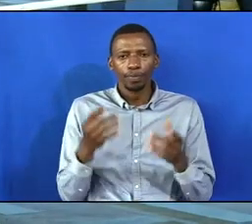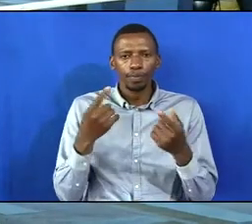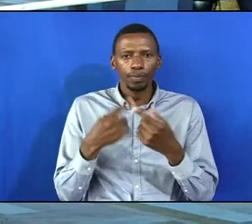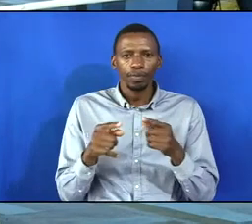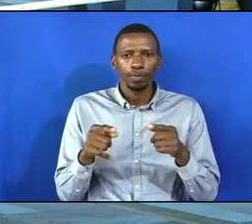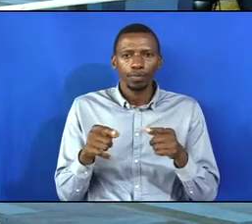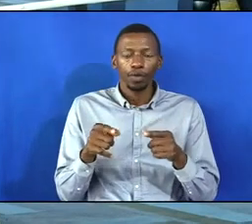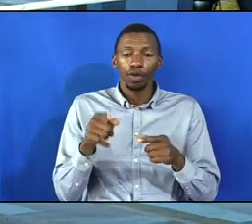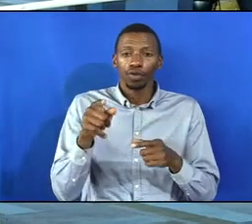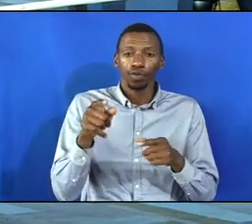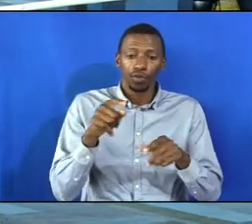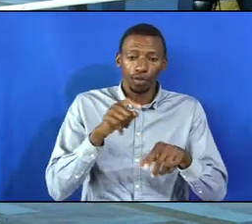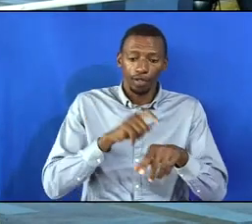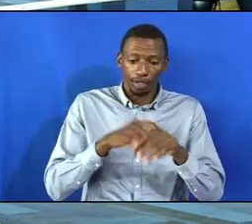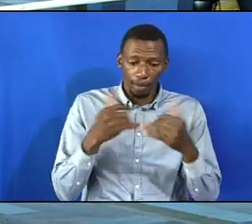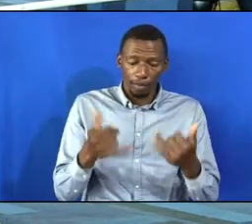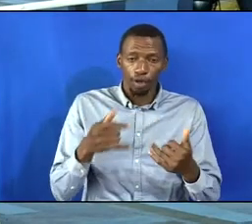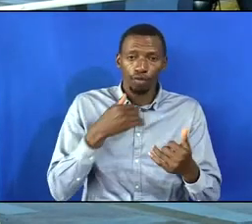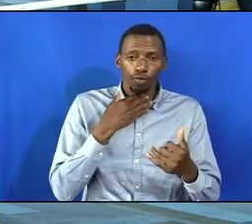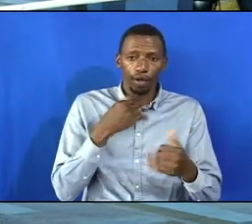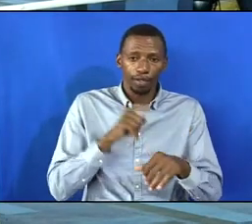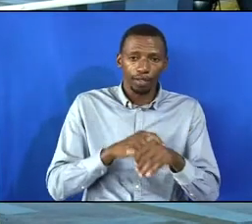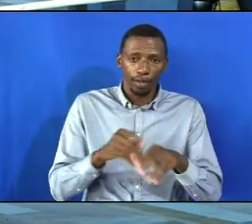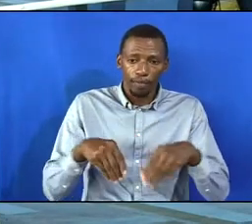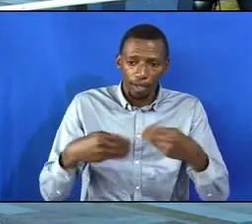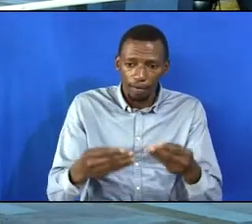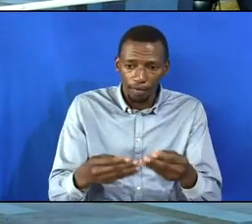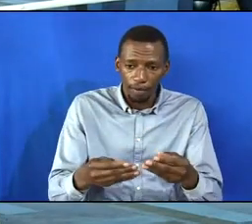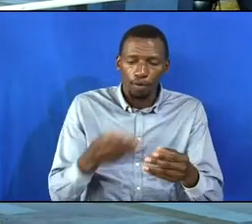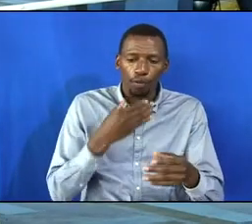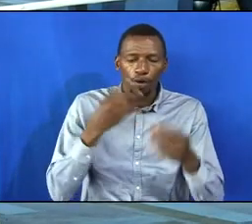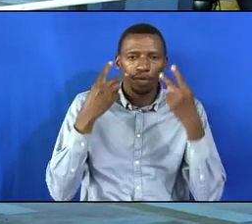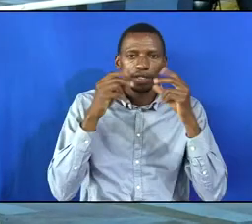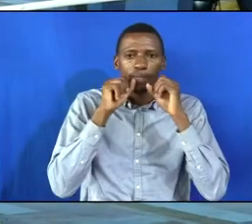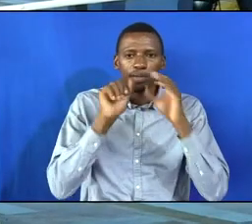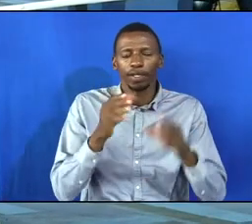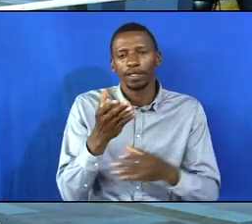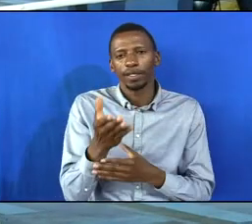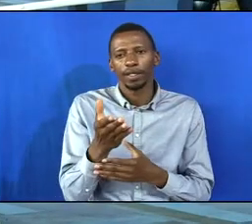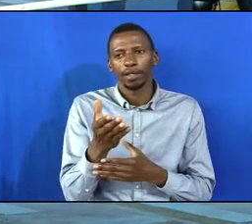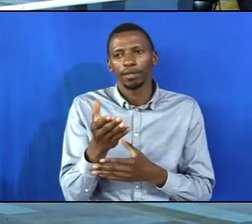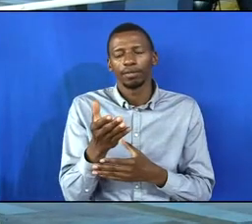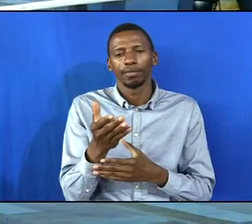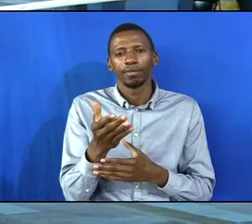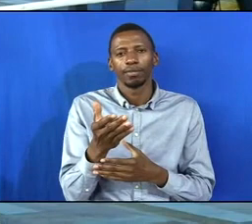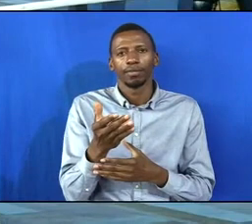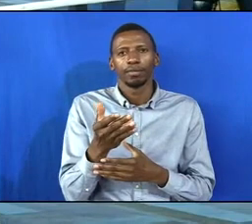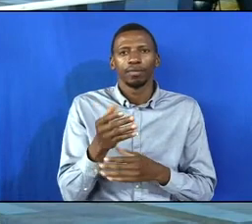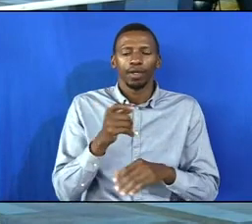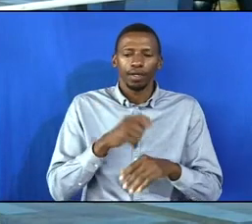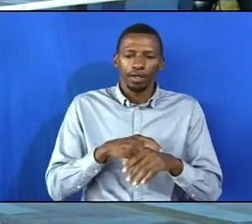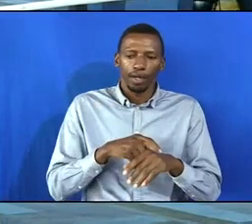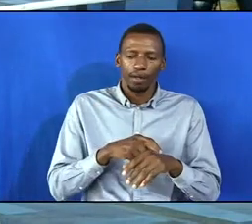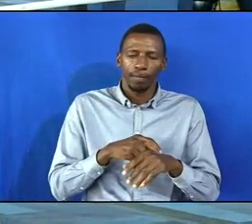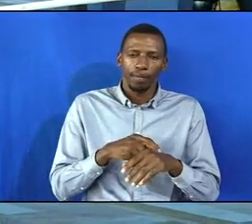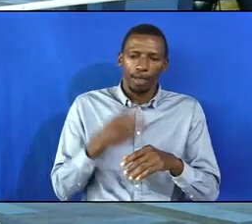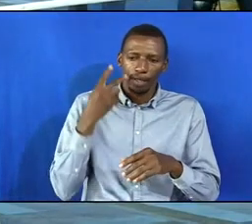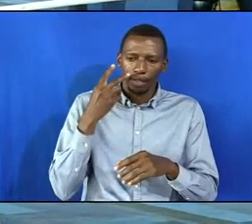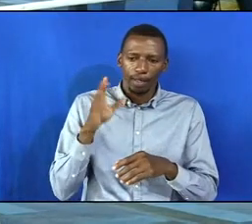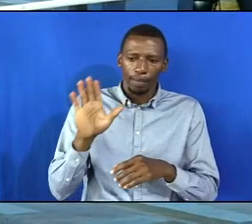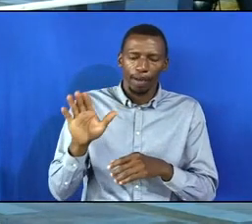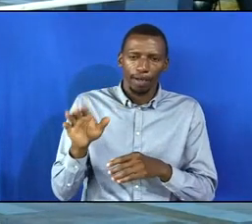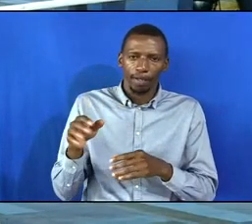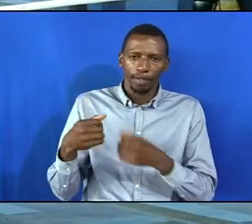today, pop, you see the blessings there. Otherwise, you give up. Her circumstances seemed to move from bad to